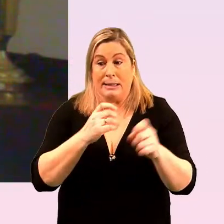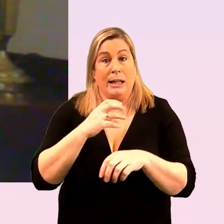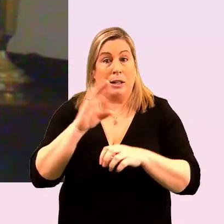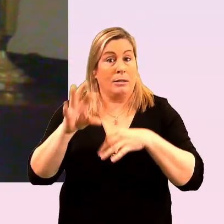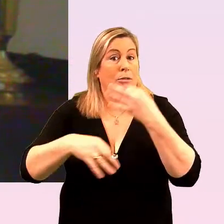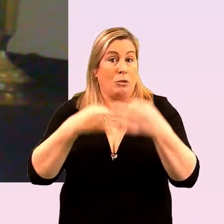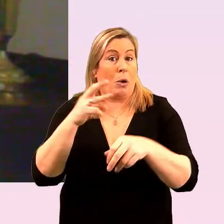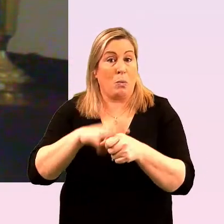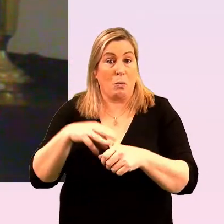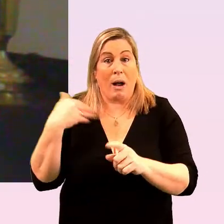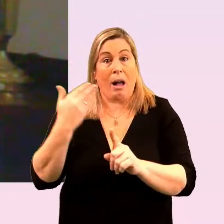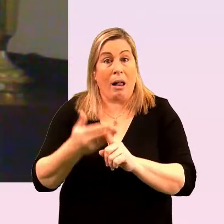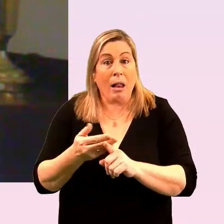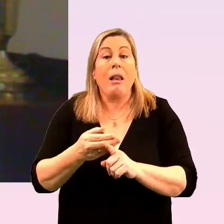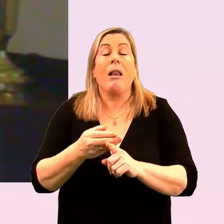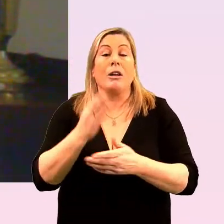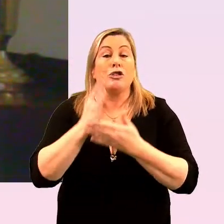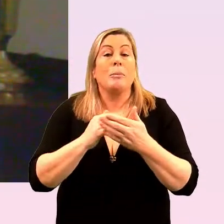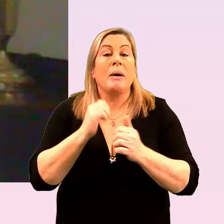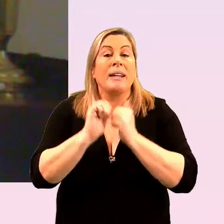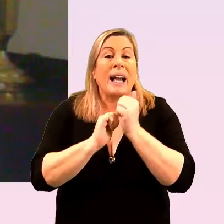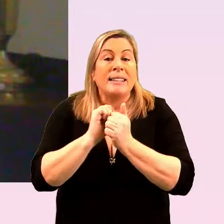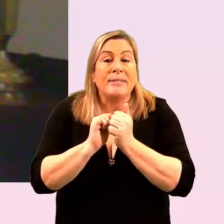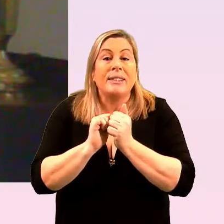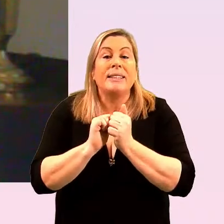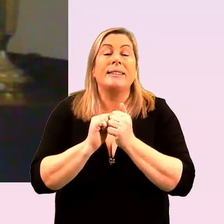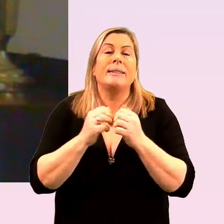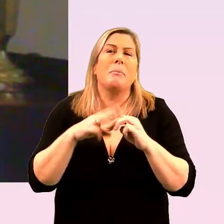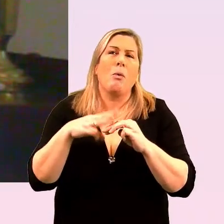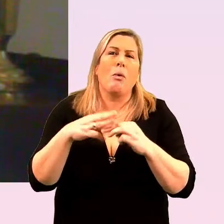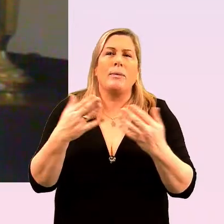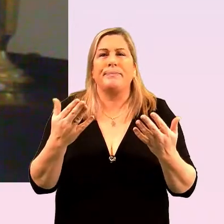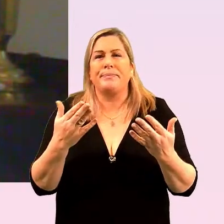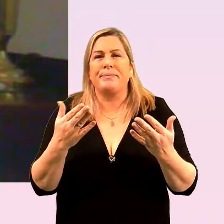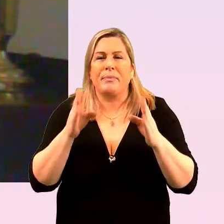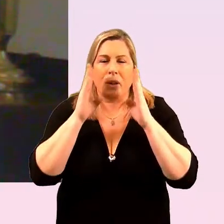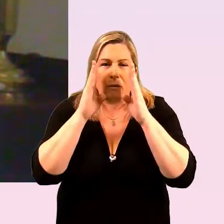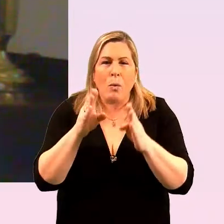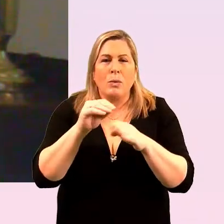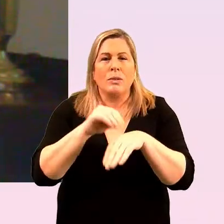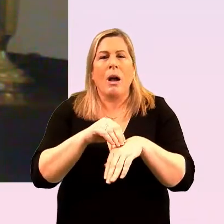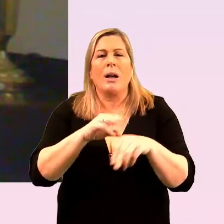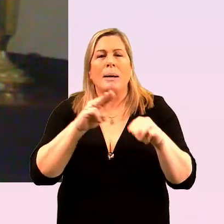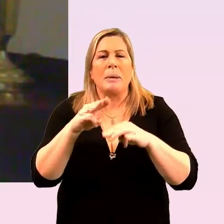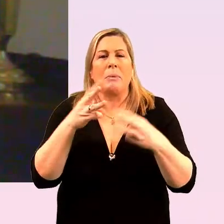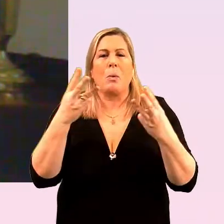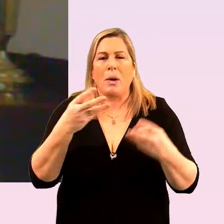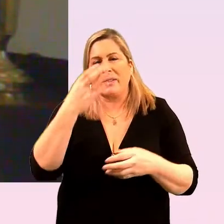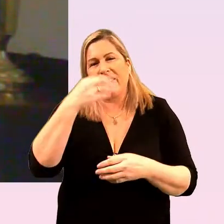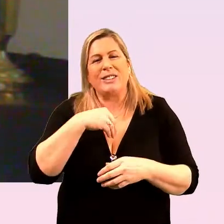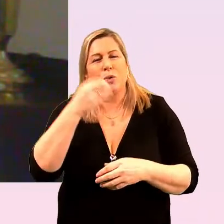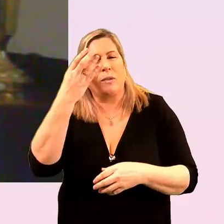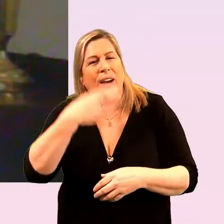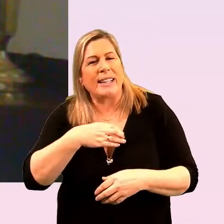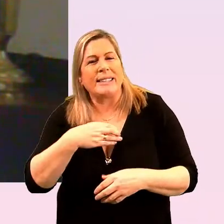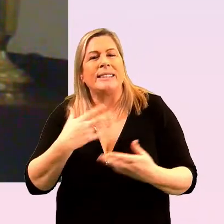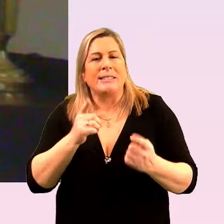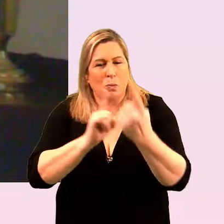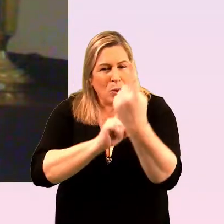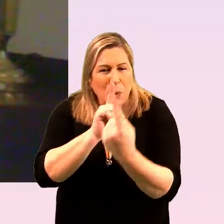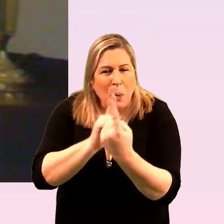well. Some of the activities which are more towards people who want that face-to-face, who want